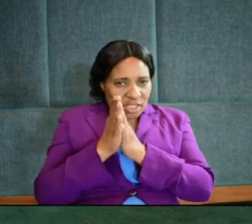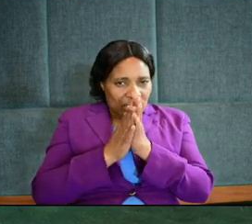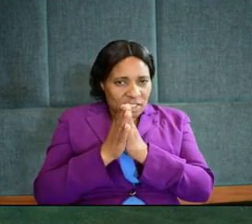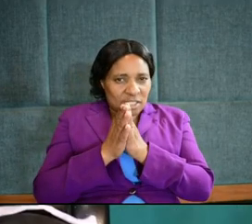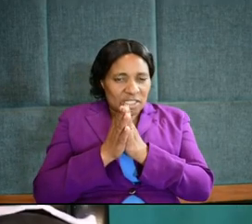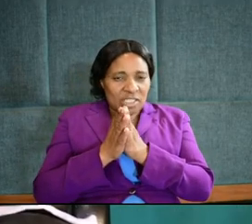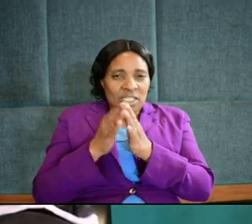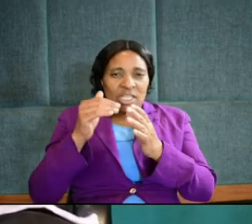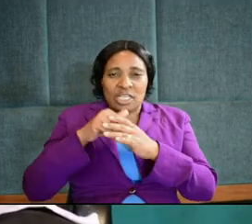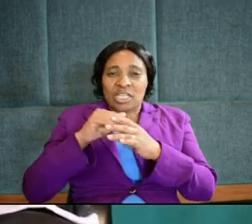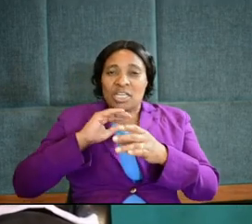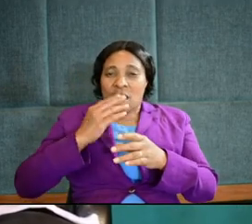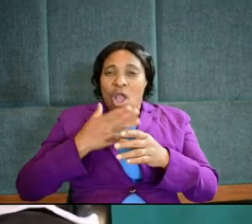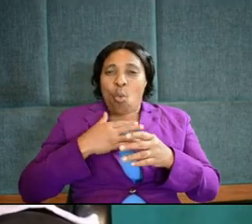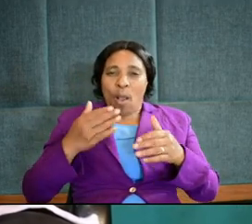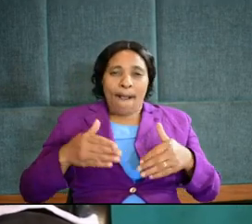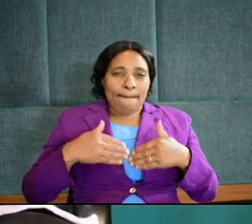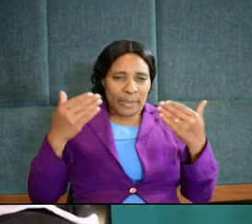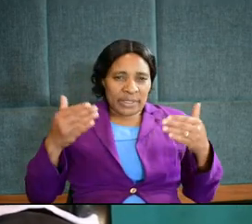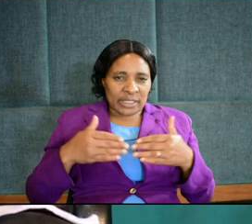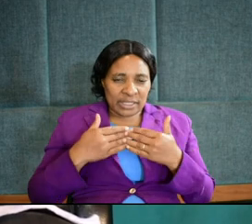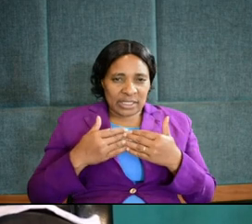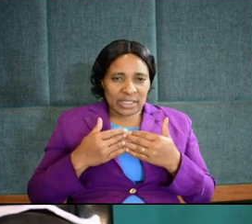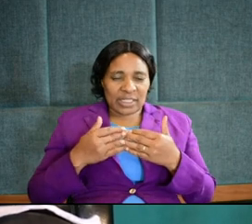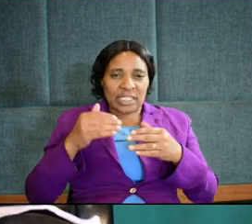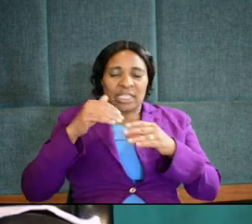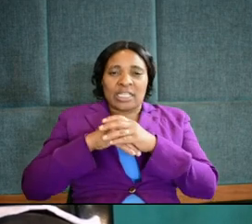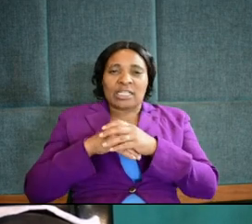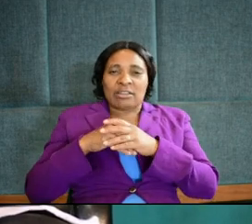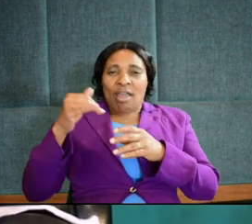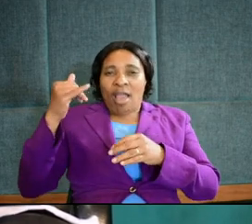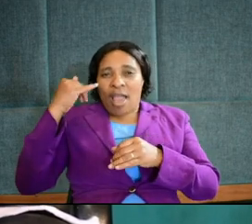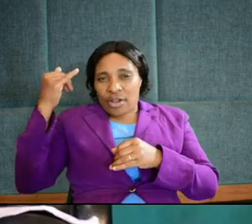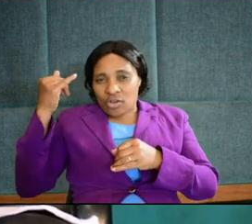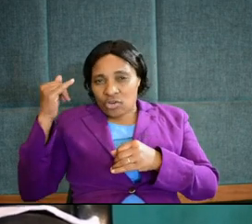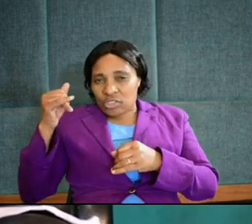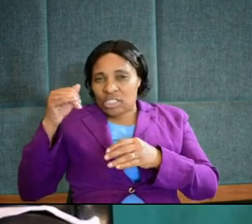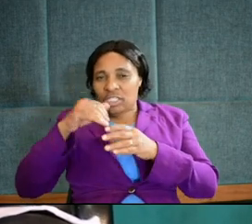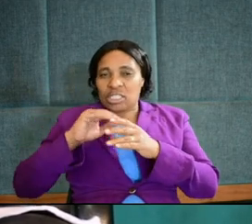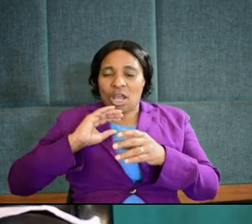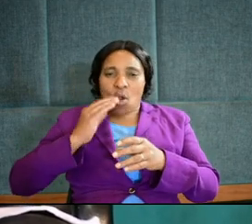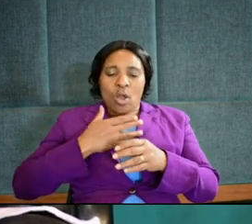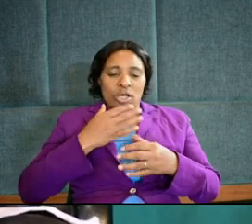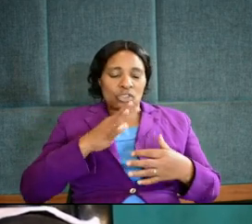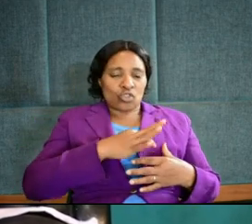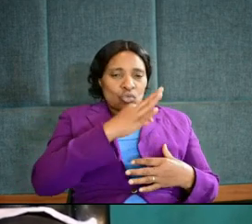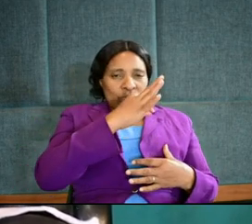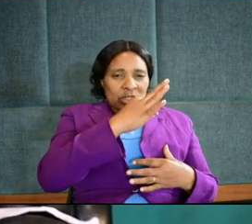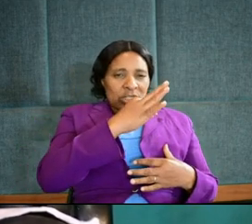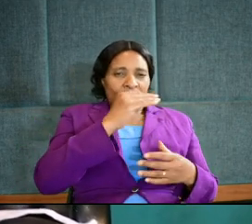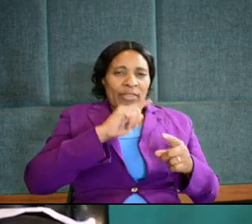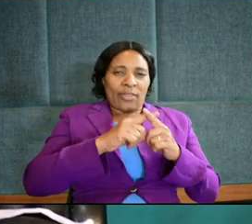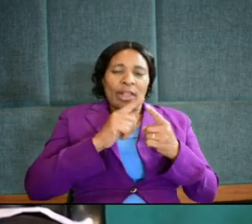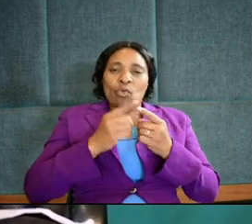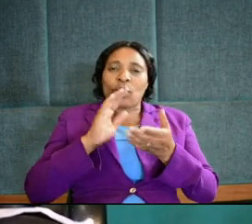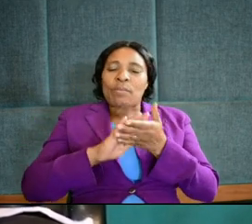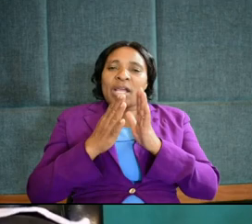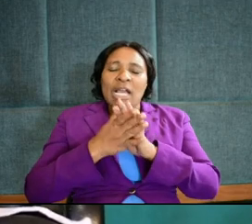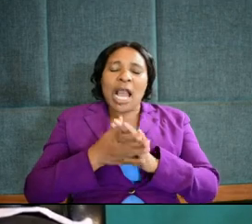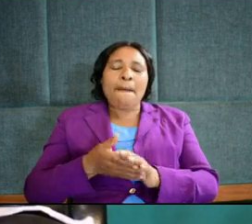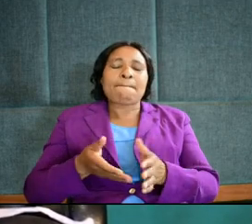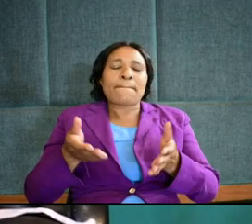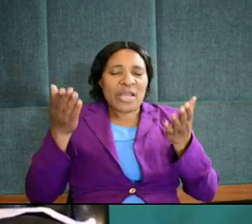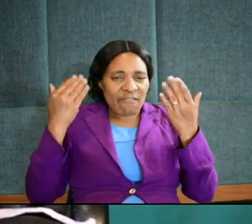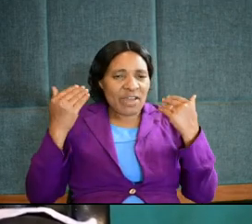our flimsy happiness, but in building endurance into our souls, that we may be ultimately and